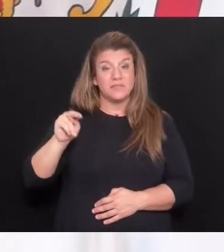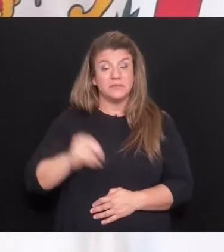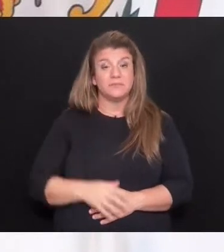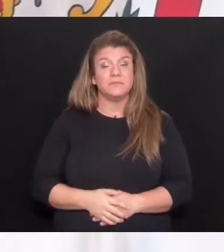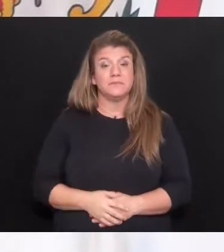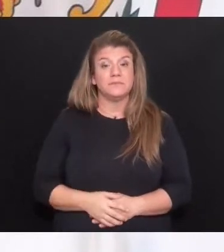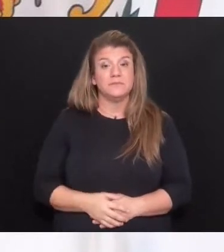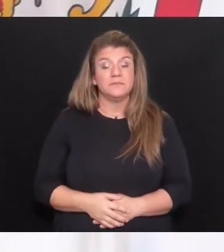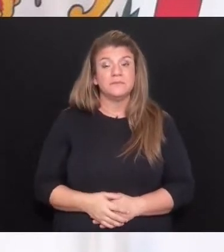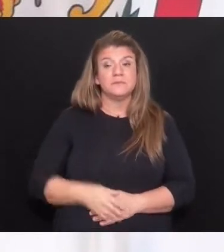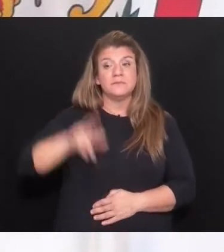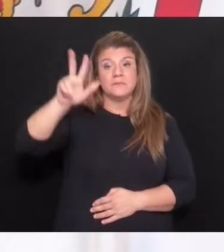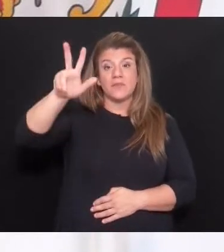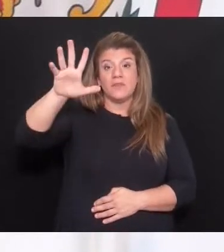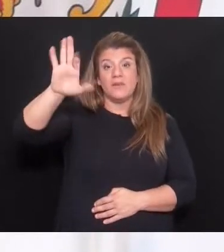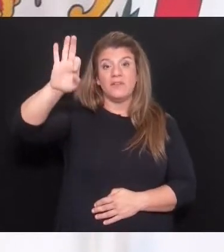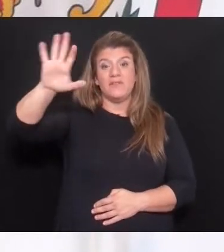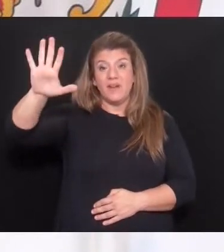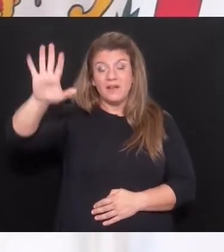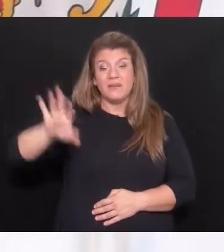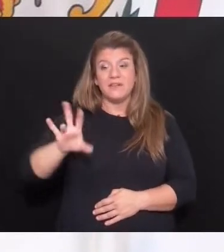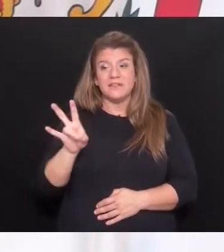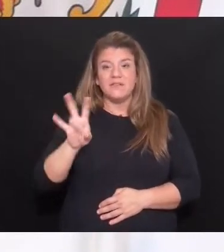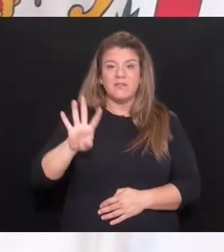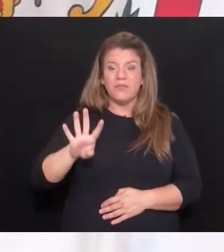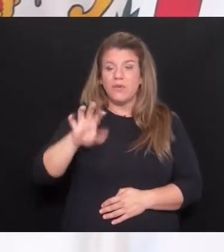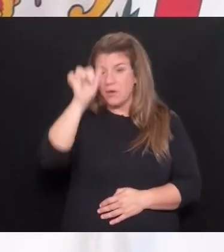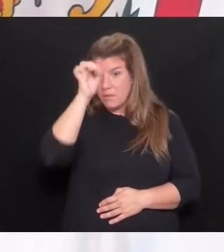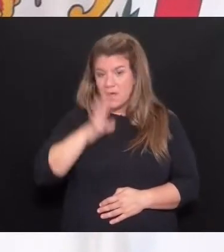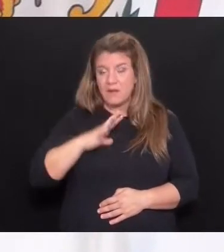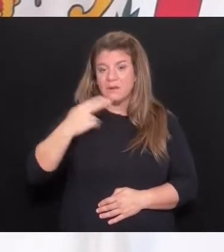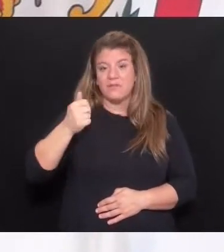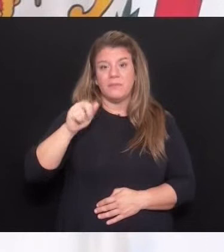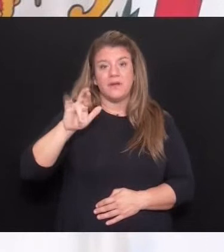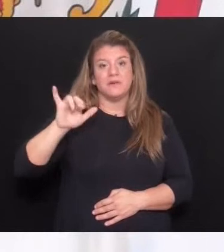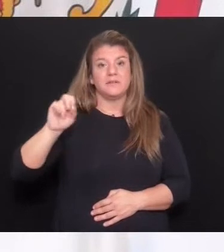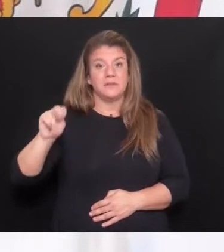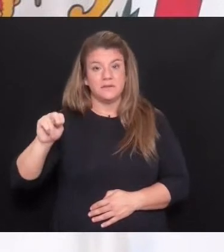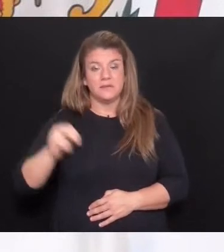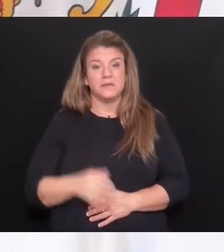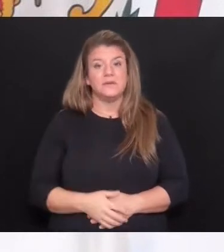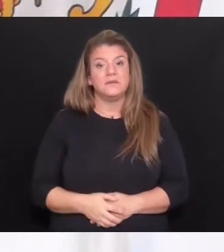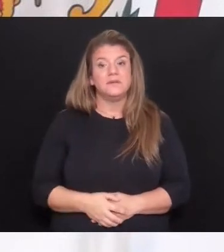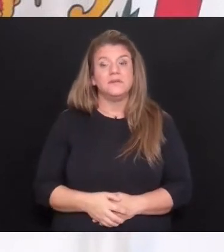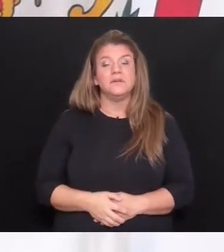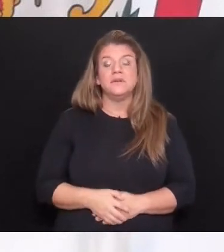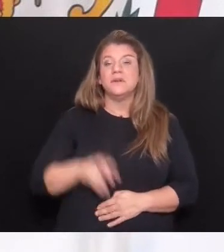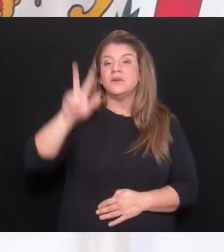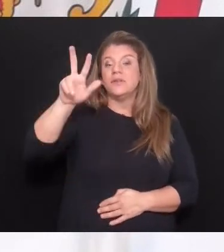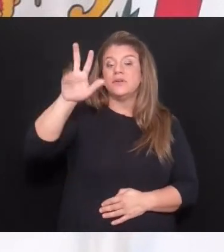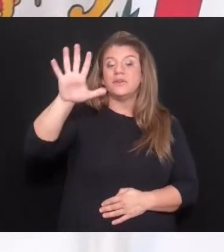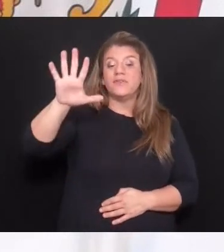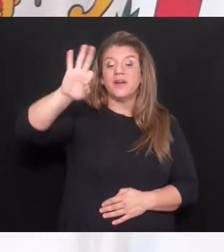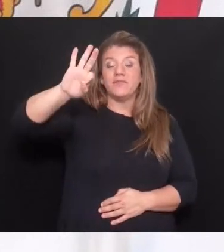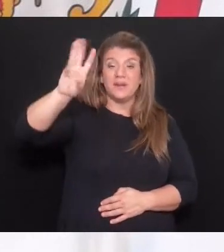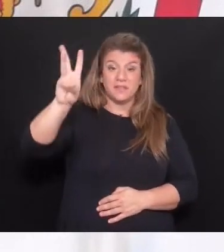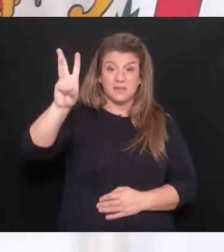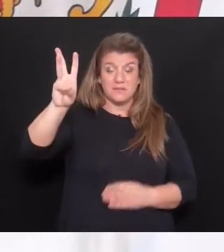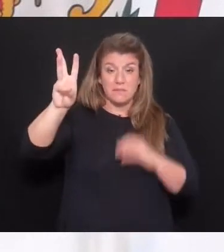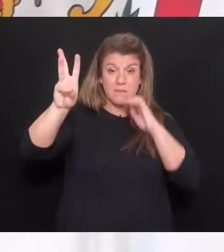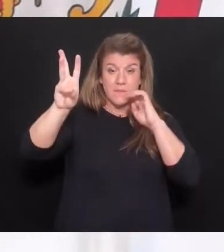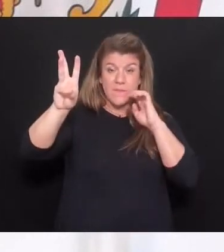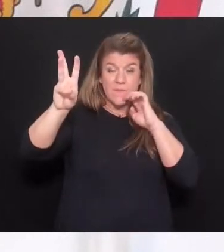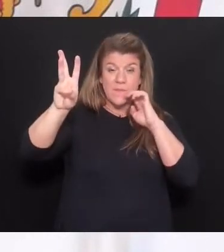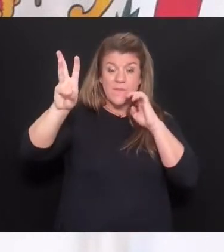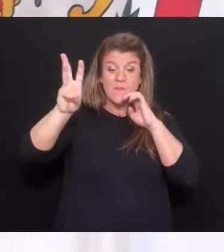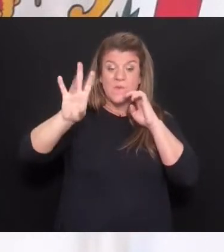The 3,595th death, a 74-year-old male from Harrison County. The 3,596th death,